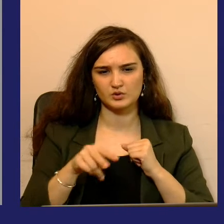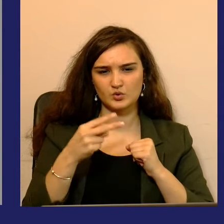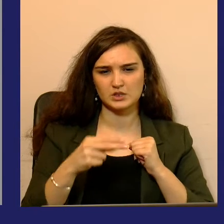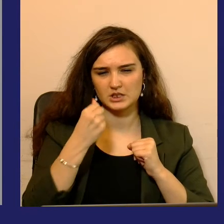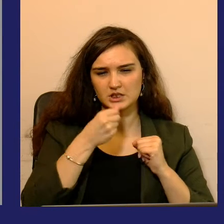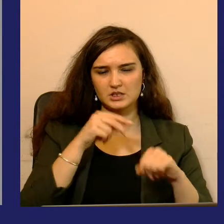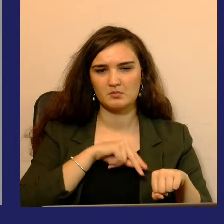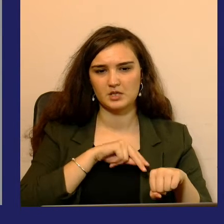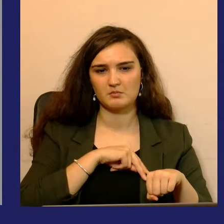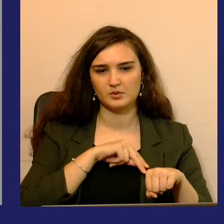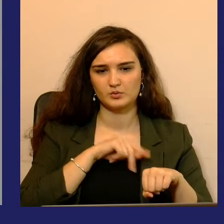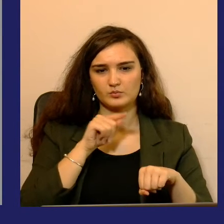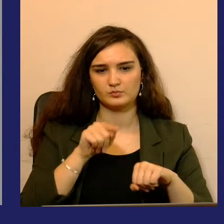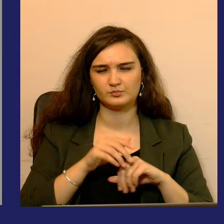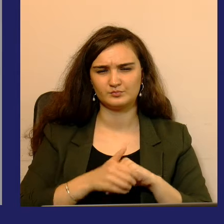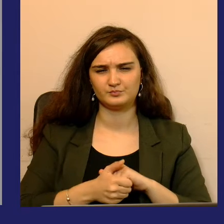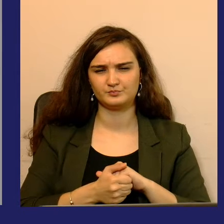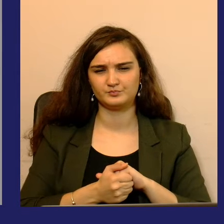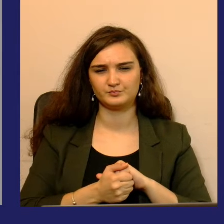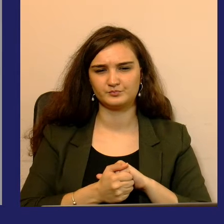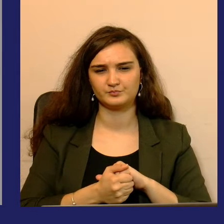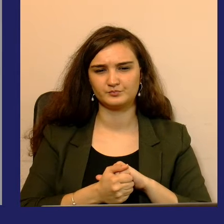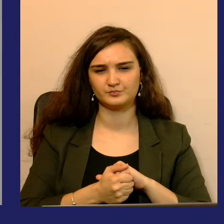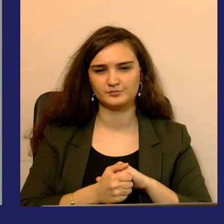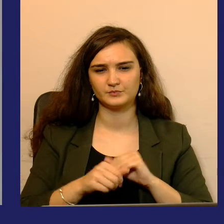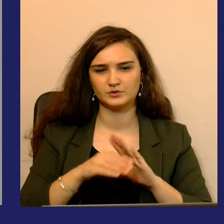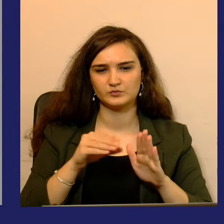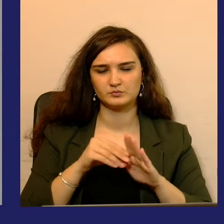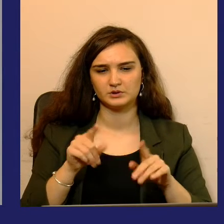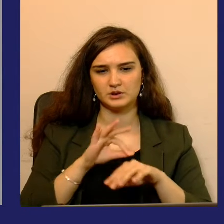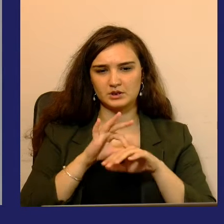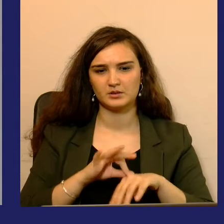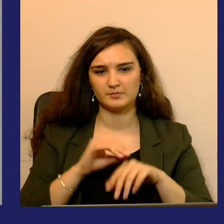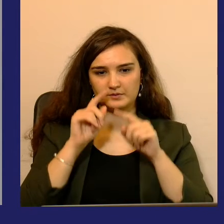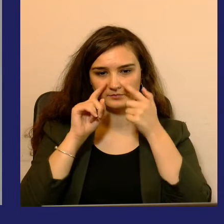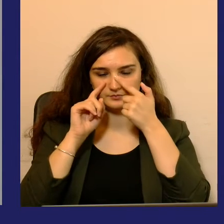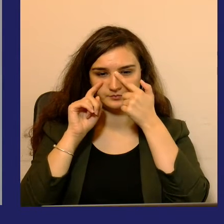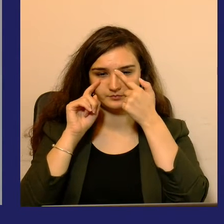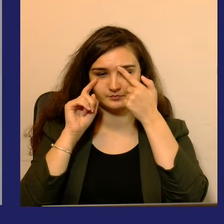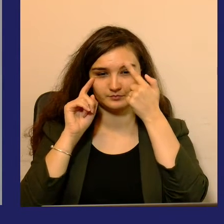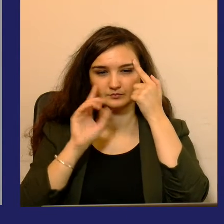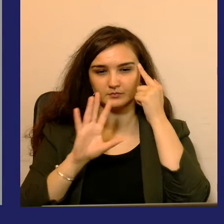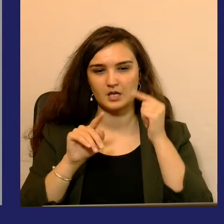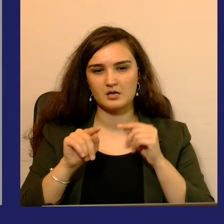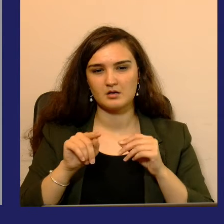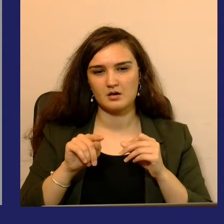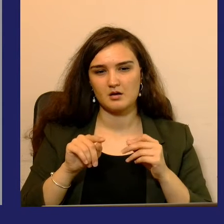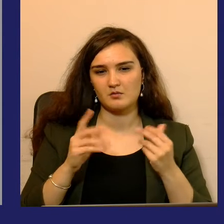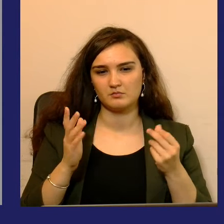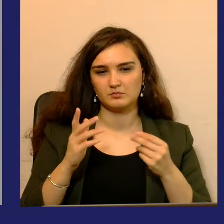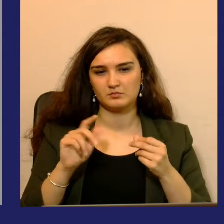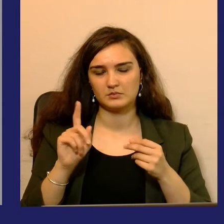an extraordinary situation, giving rise to citizens' particular need